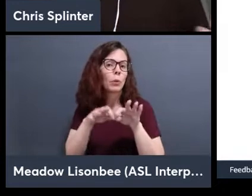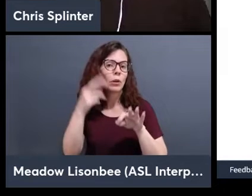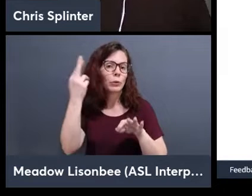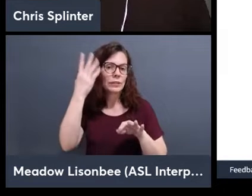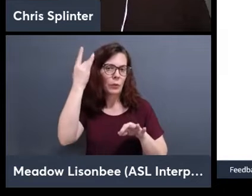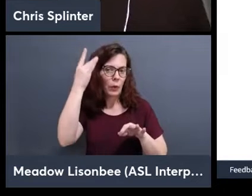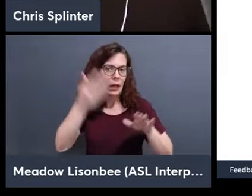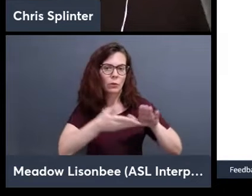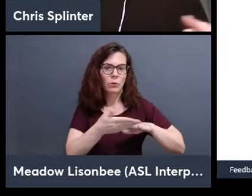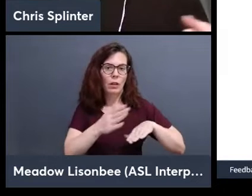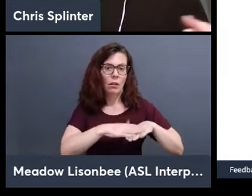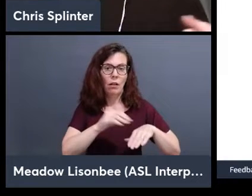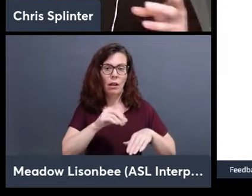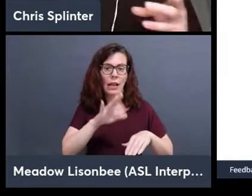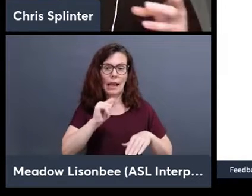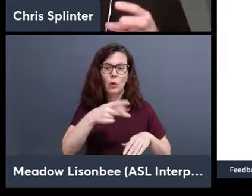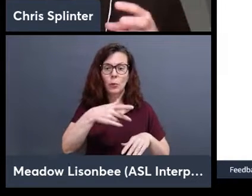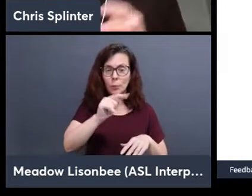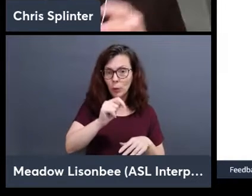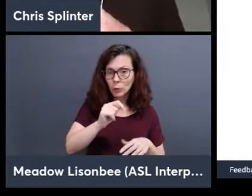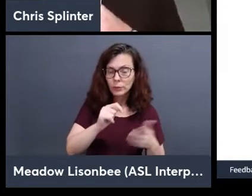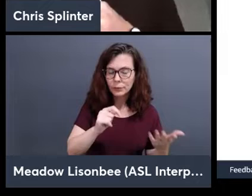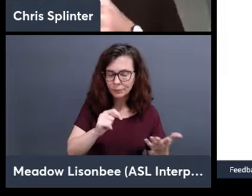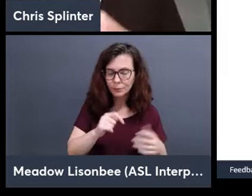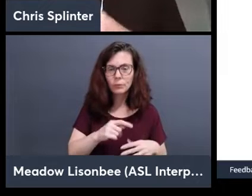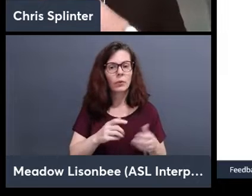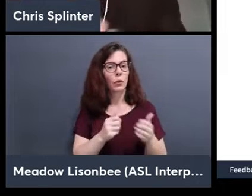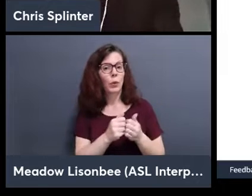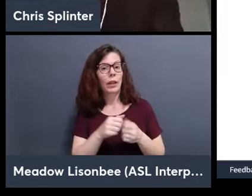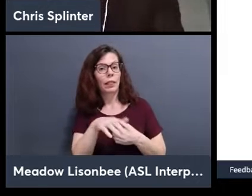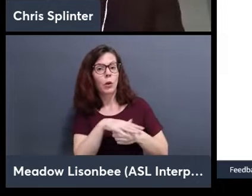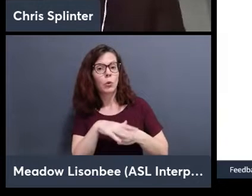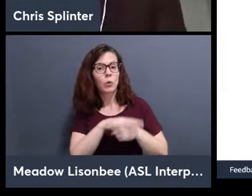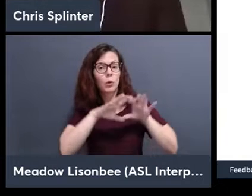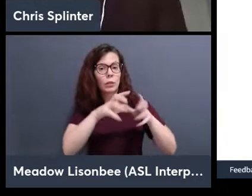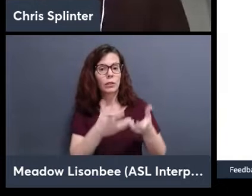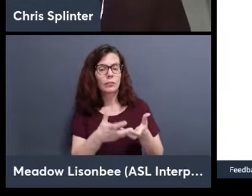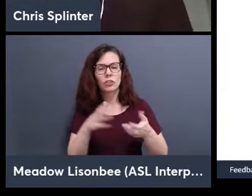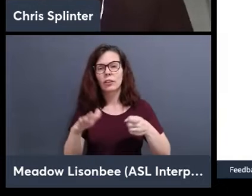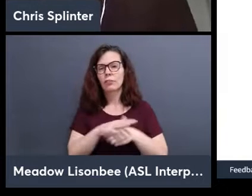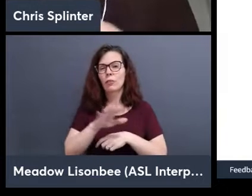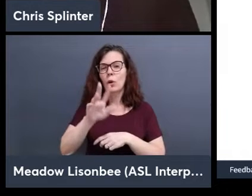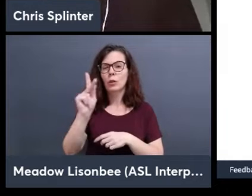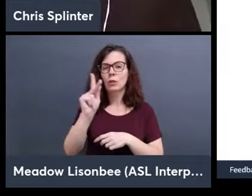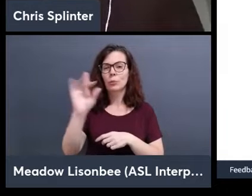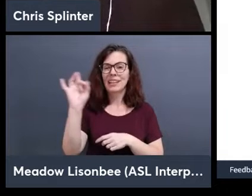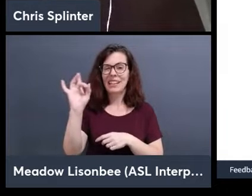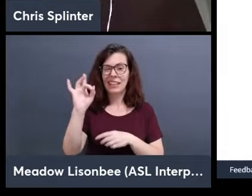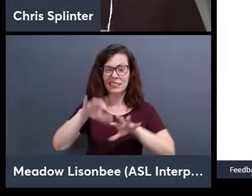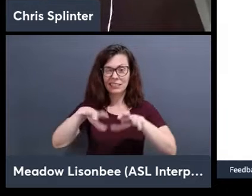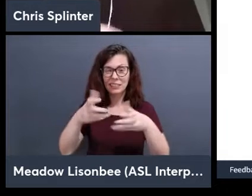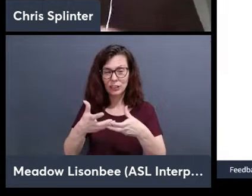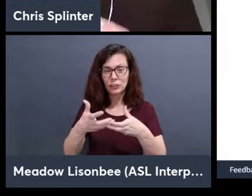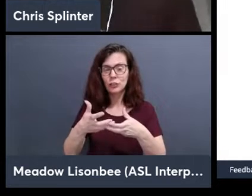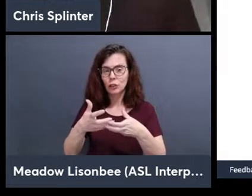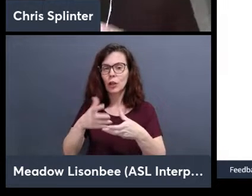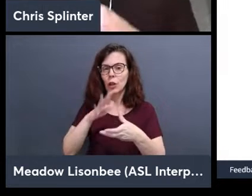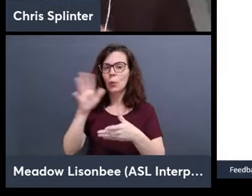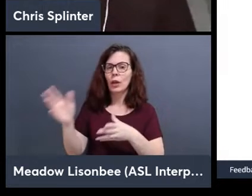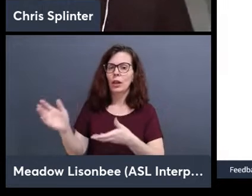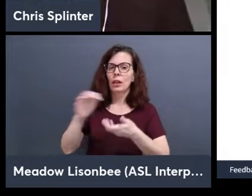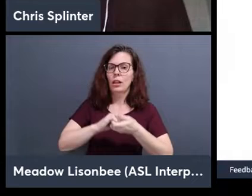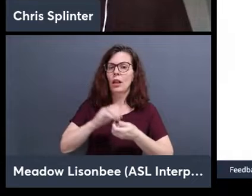on Outposts is because with local clusters, the entire Kubernetes cluster is going to be